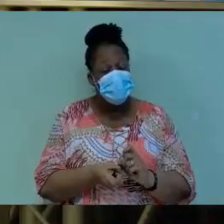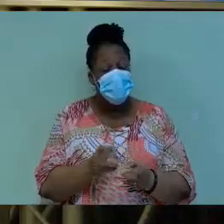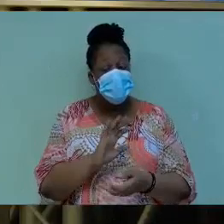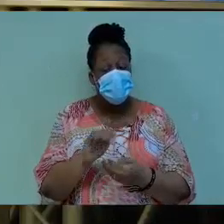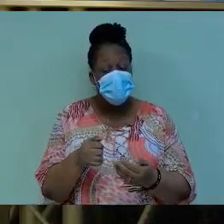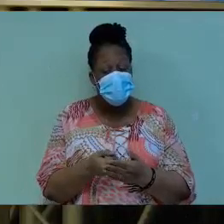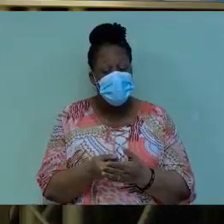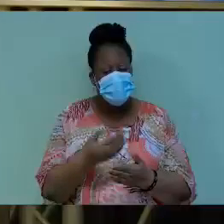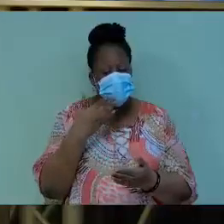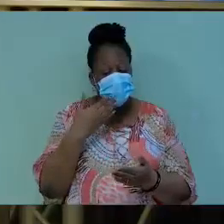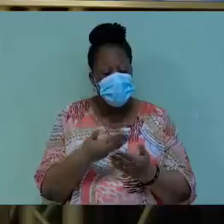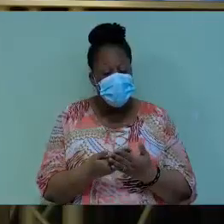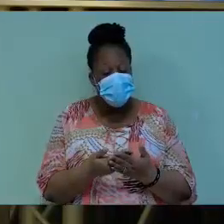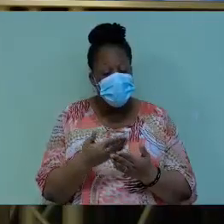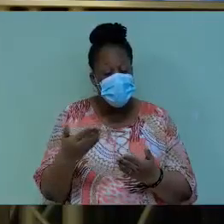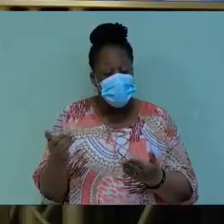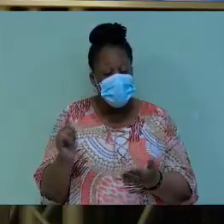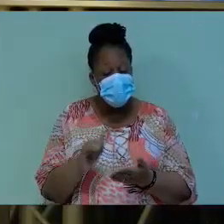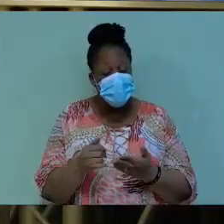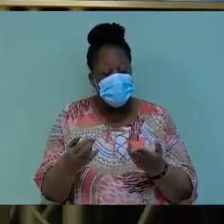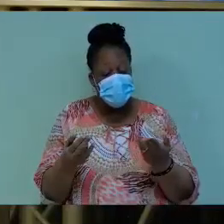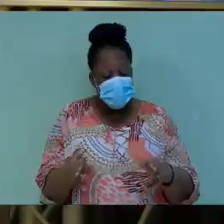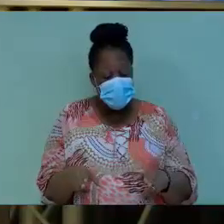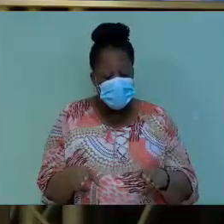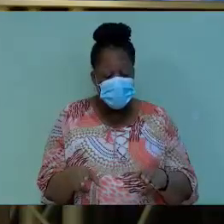and desist from doing so, as